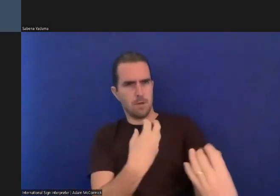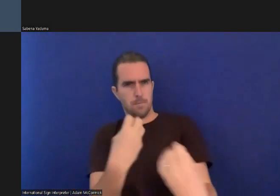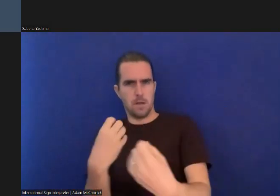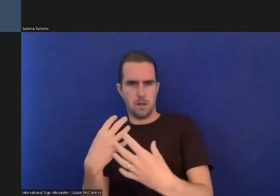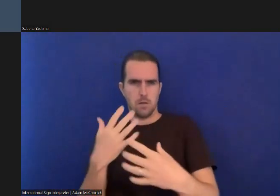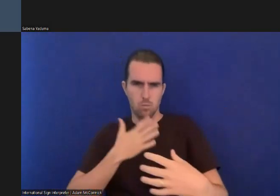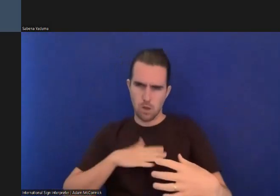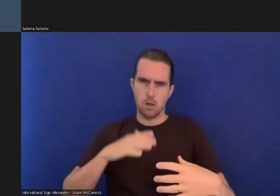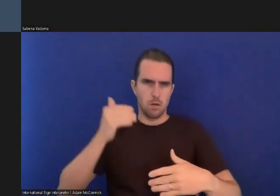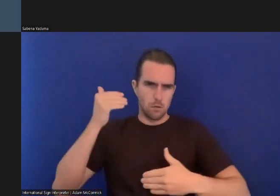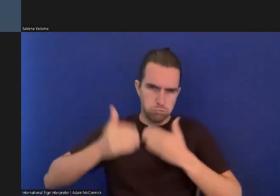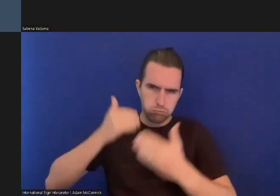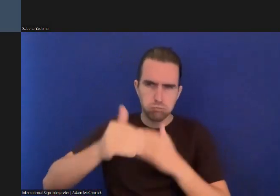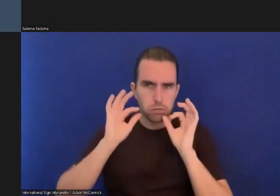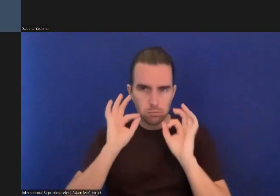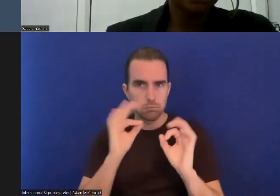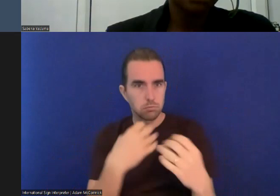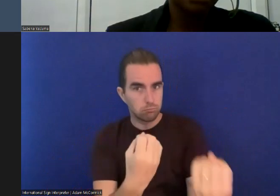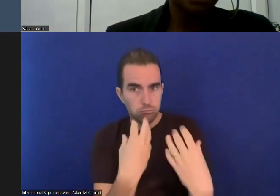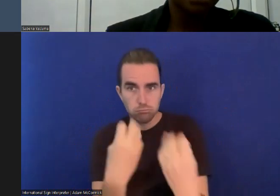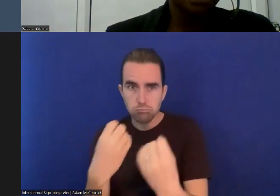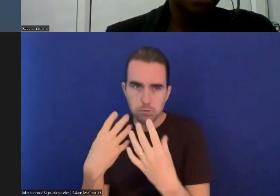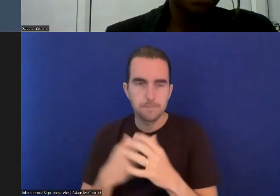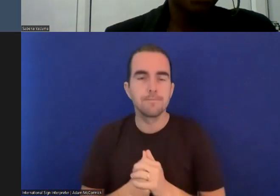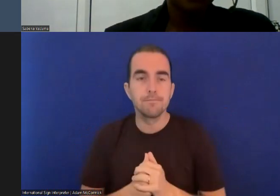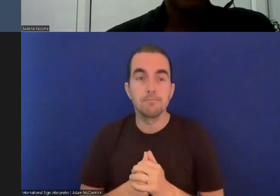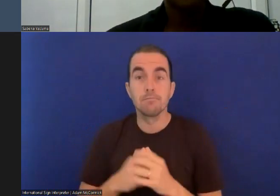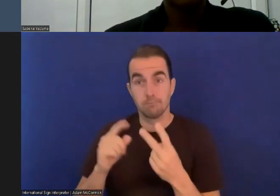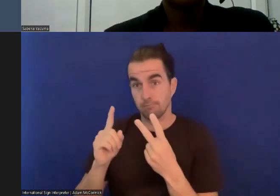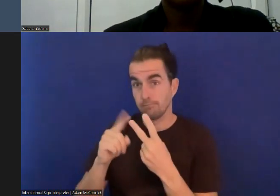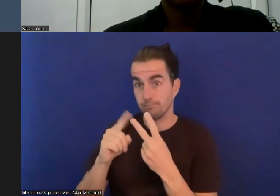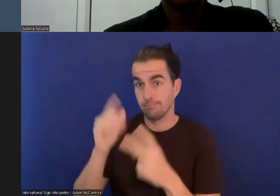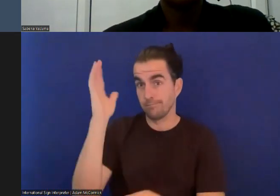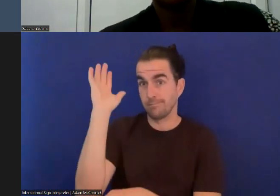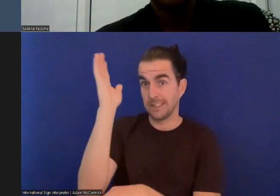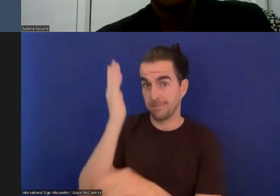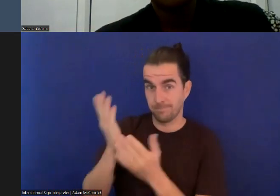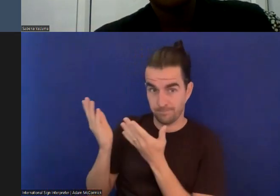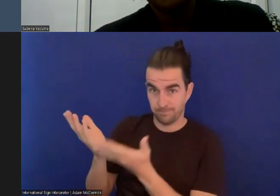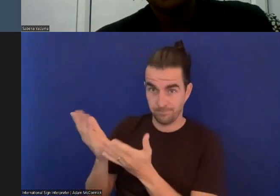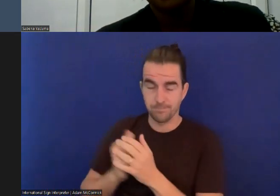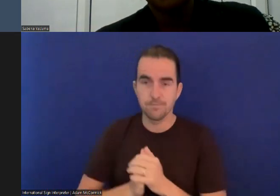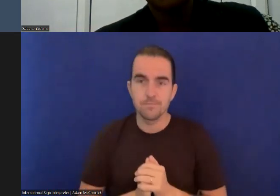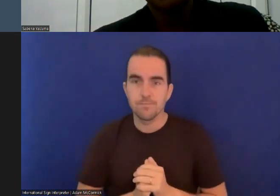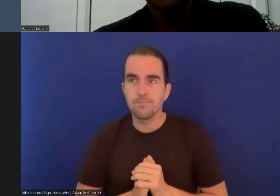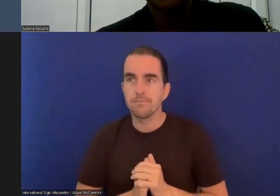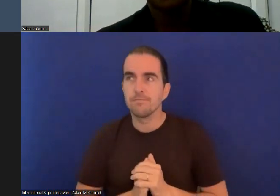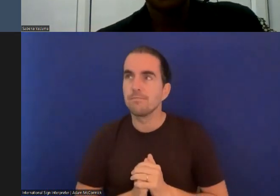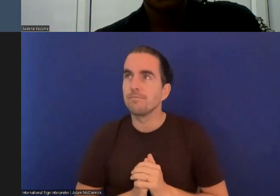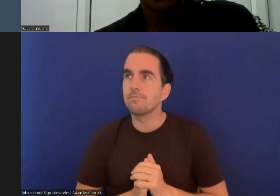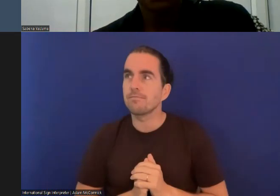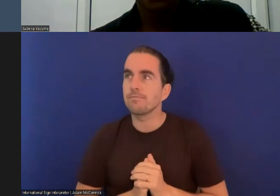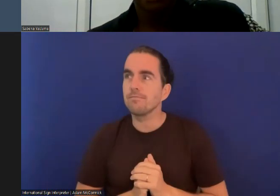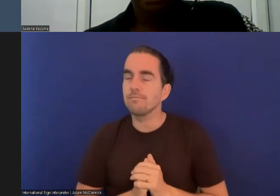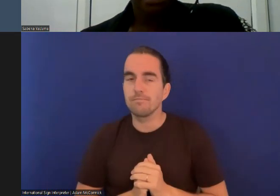Sabina is an accountability specialist with over 7 years experience in humanitarian